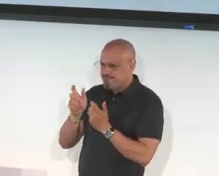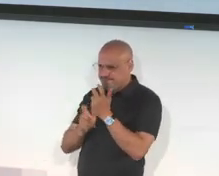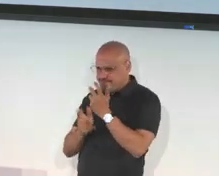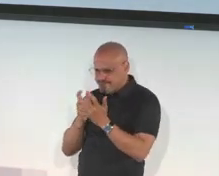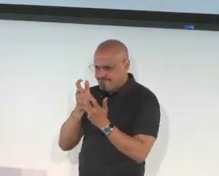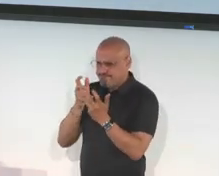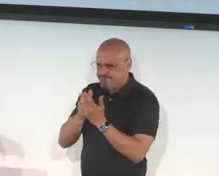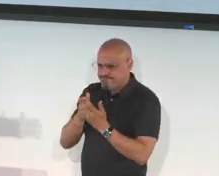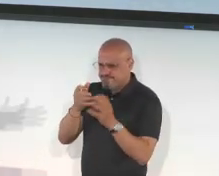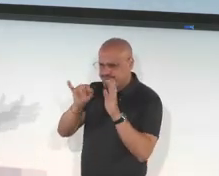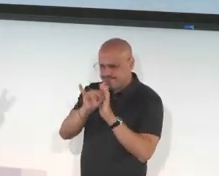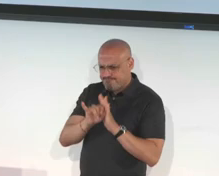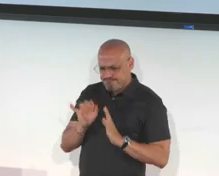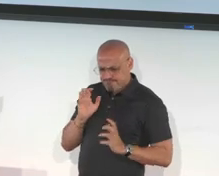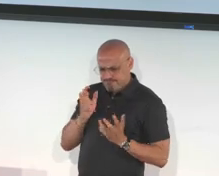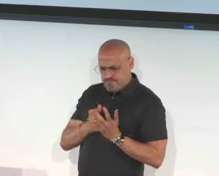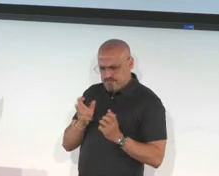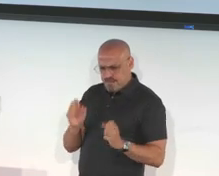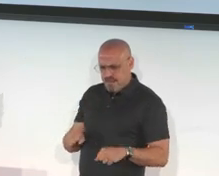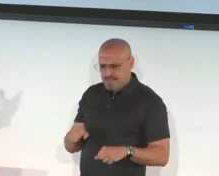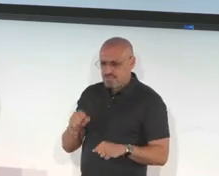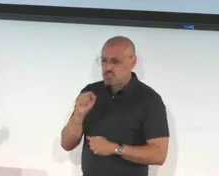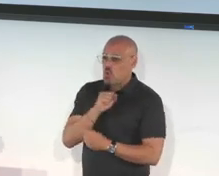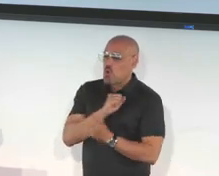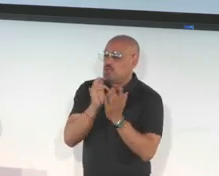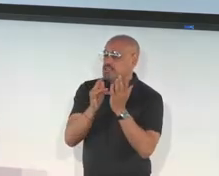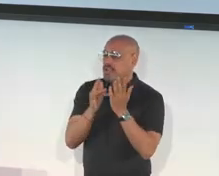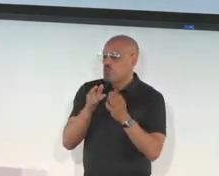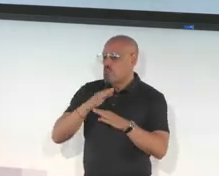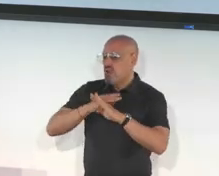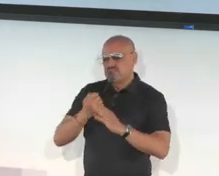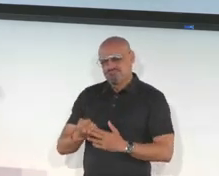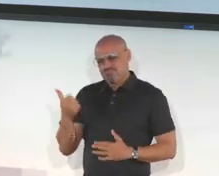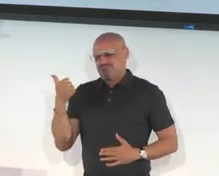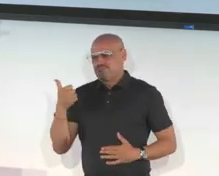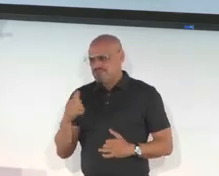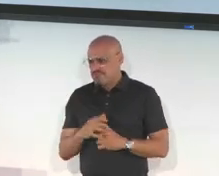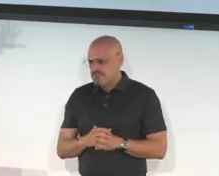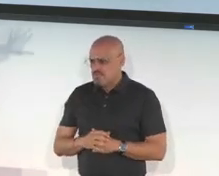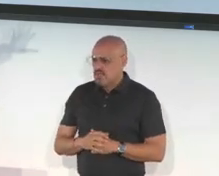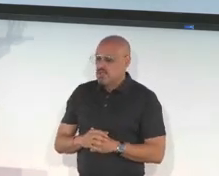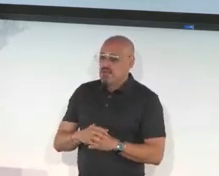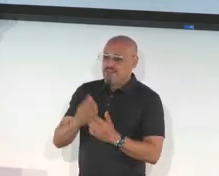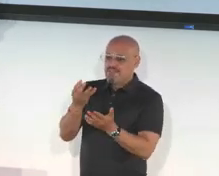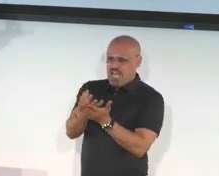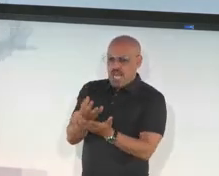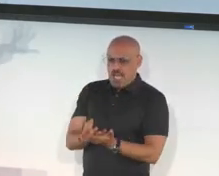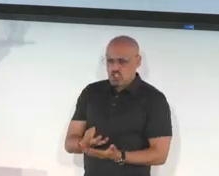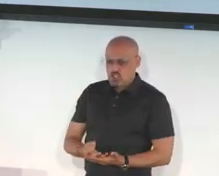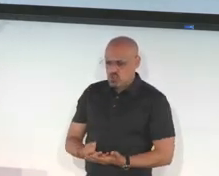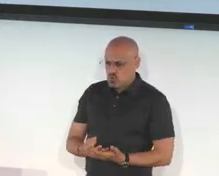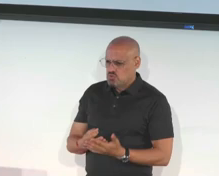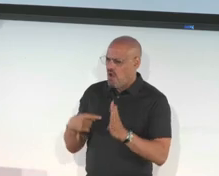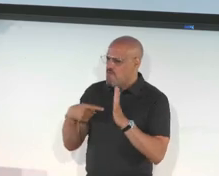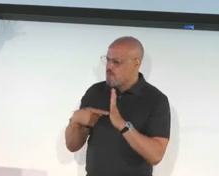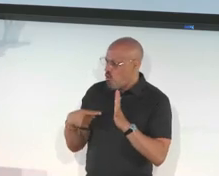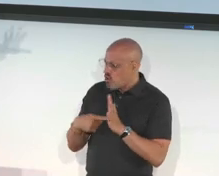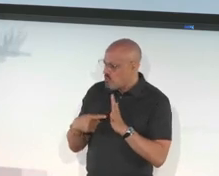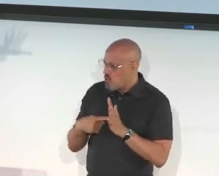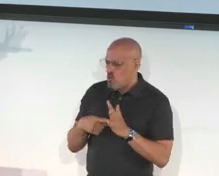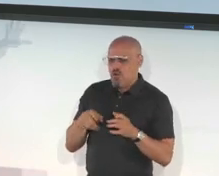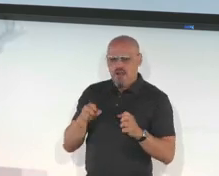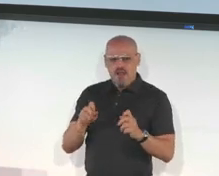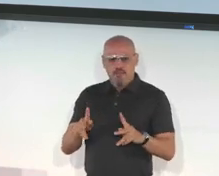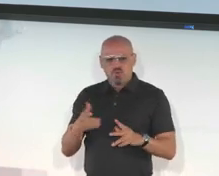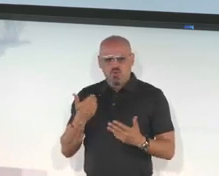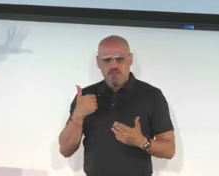as an individual. So we've removed a technological barrier to participation. Financial, affordable. There's opportunities to